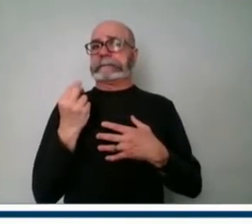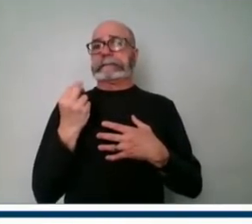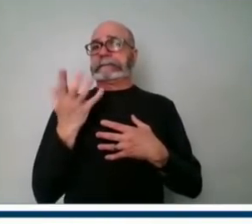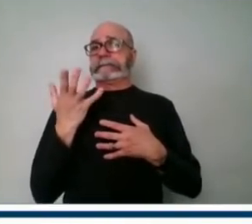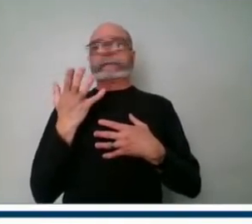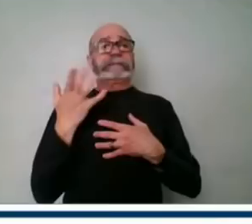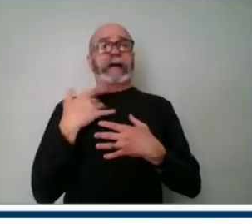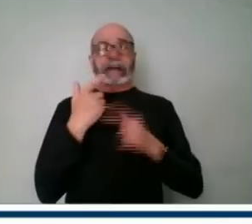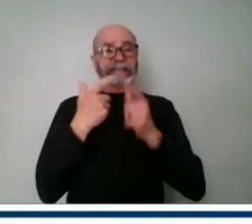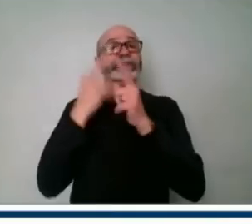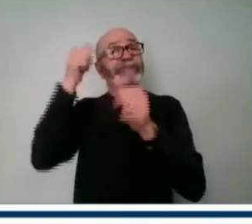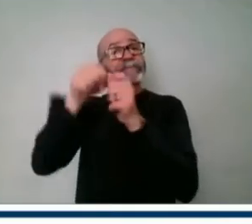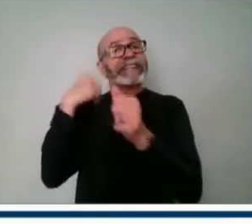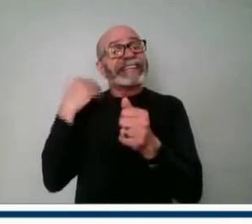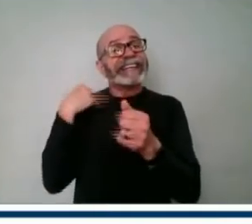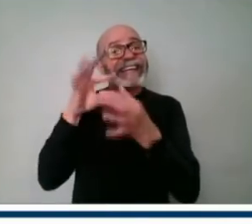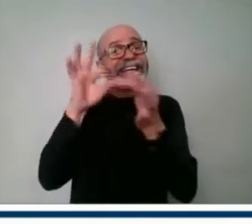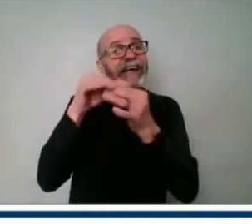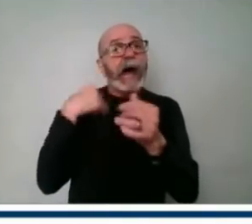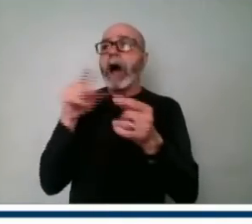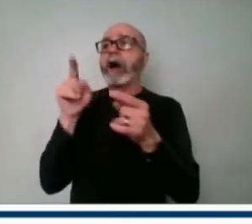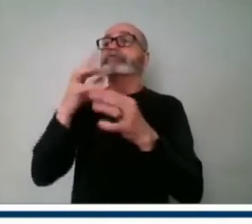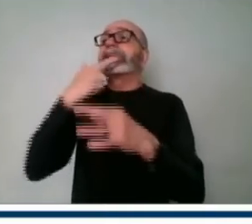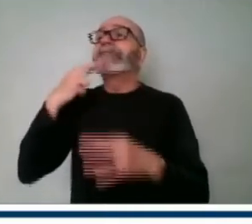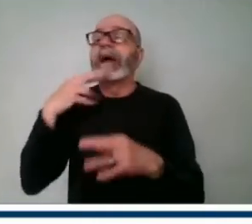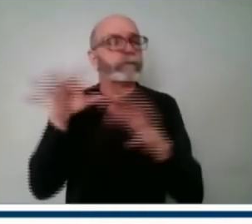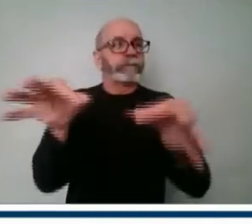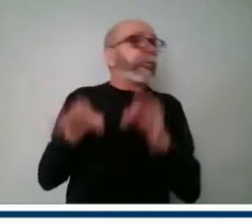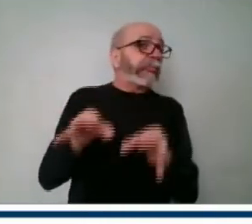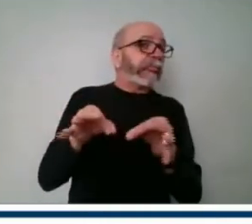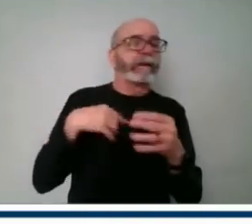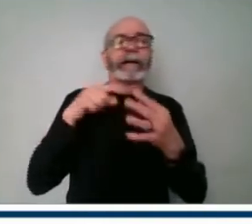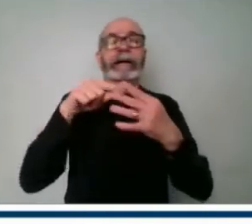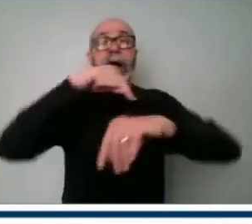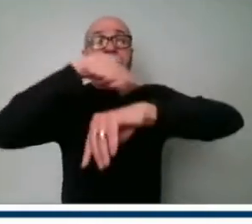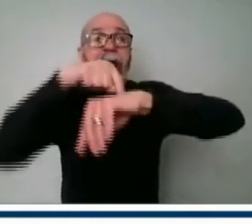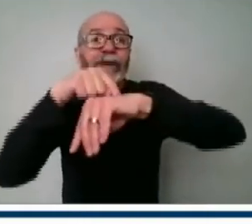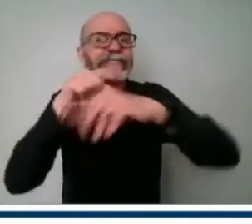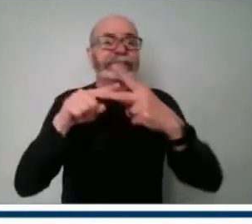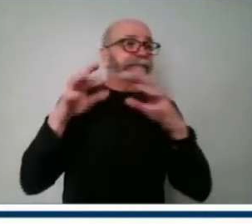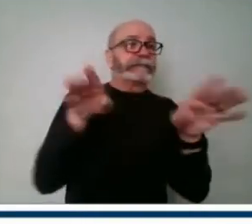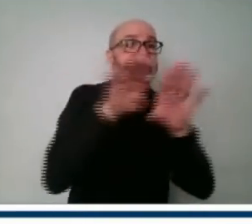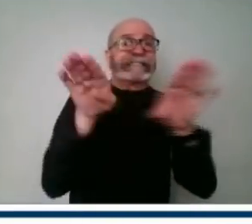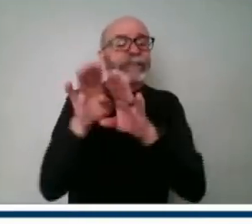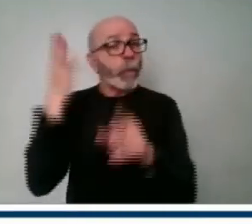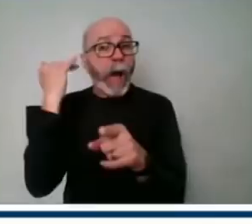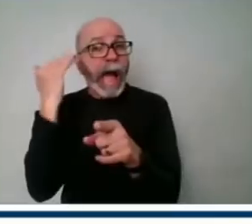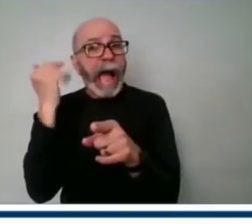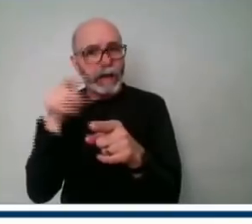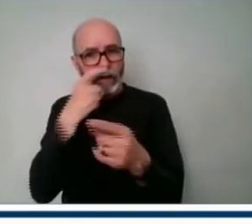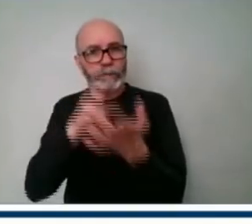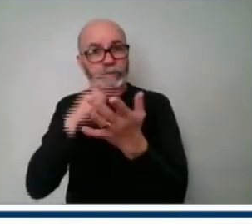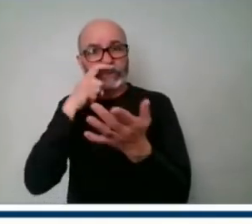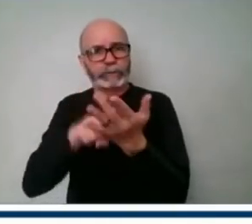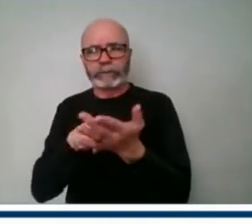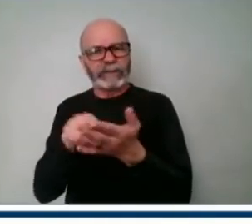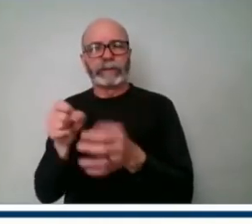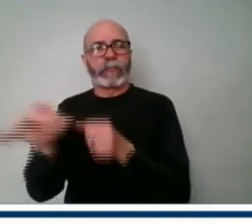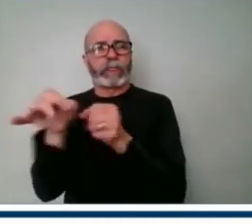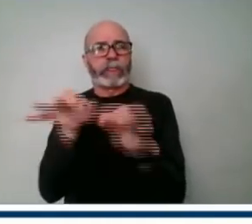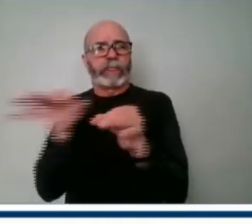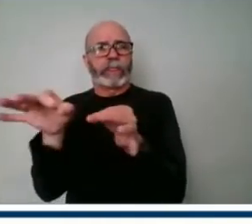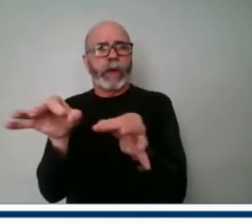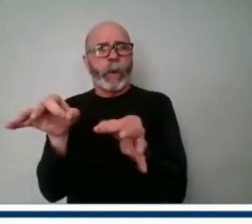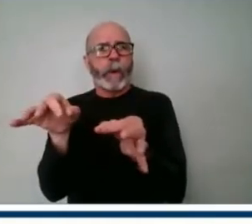because one of the factors we were looking at was a significant growth in the number of cases with lots of contacts and the potential